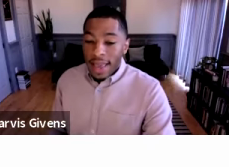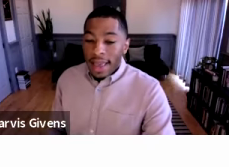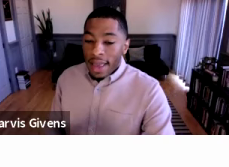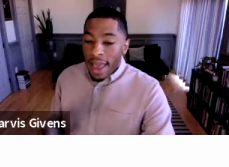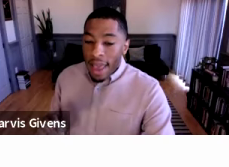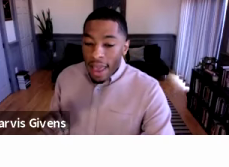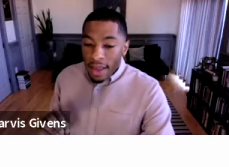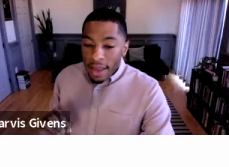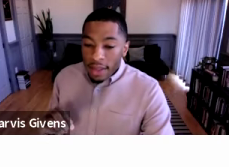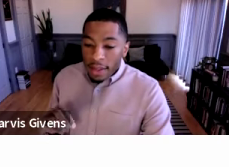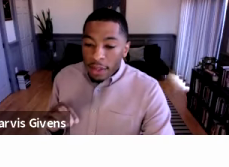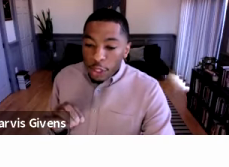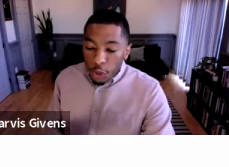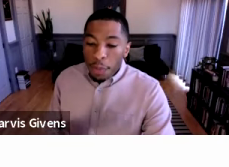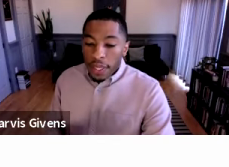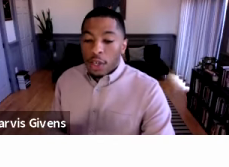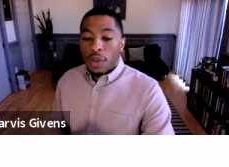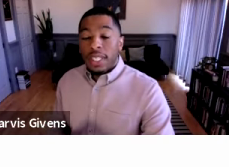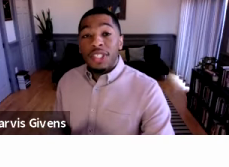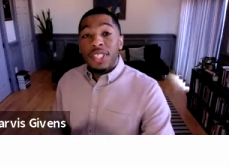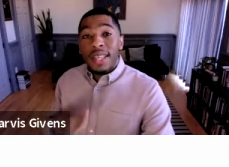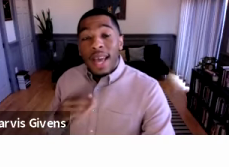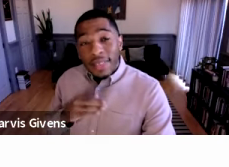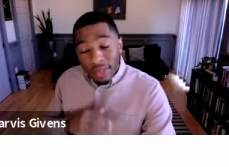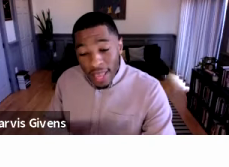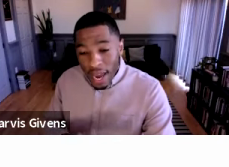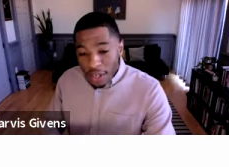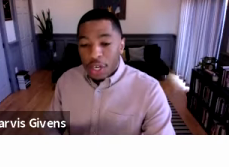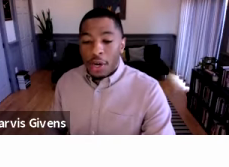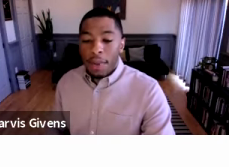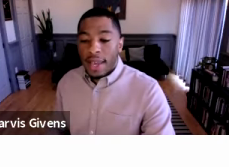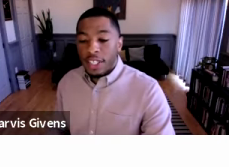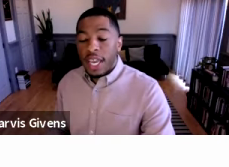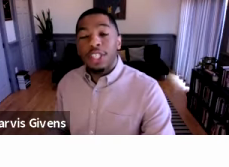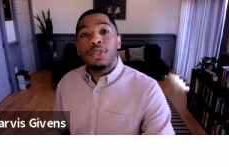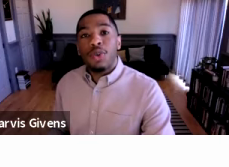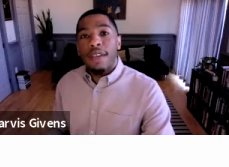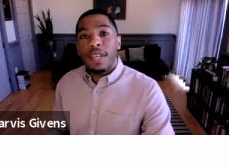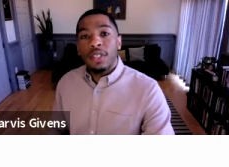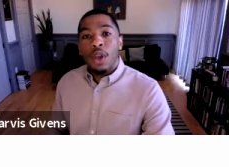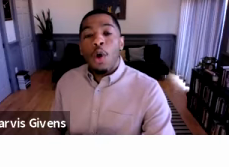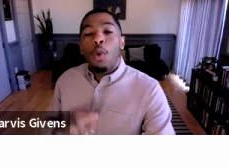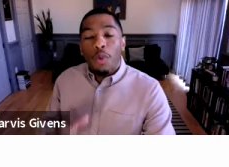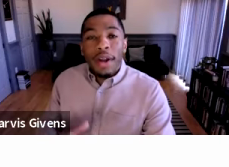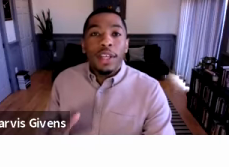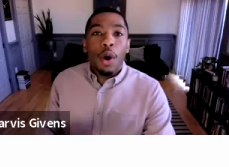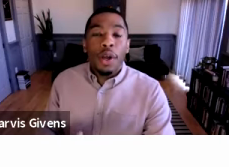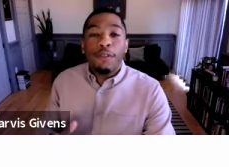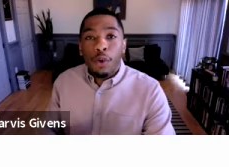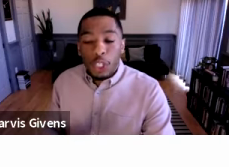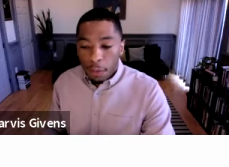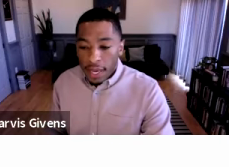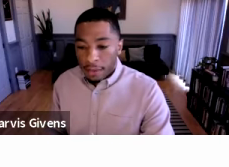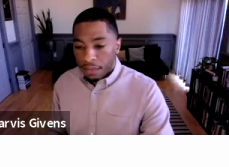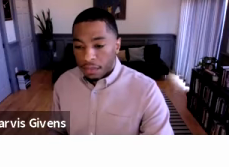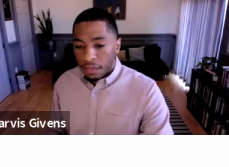violence, the true political intentions that undergirded Black educational strivings were rarely on